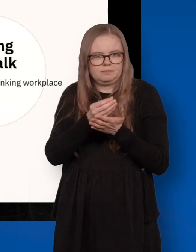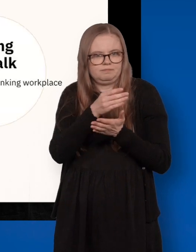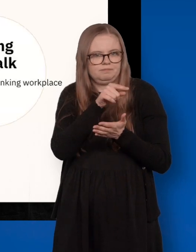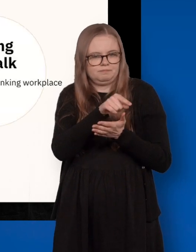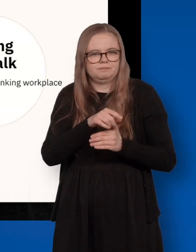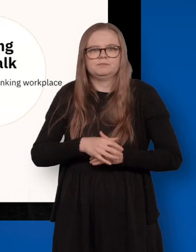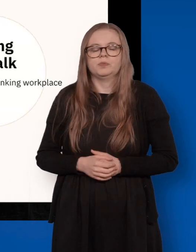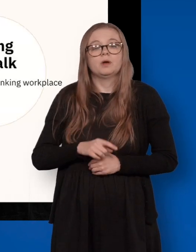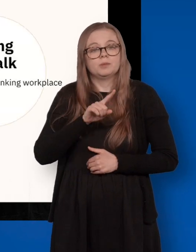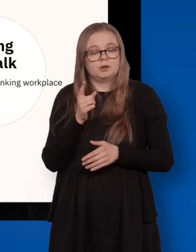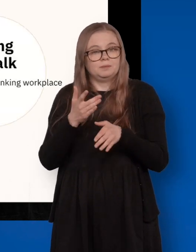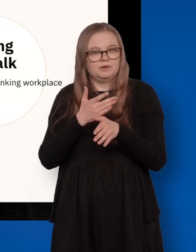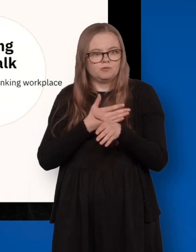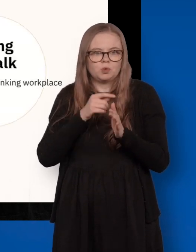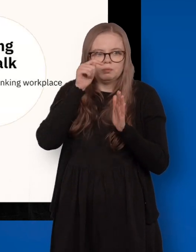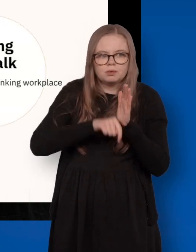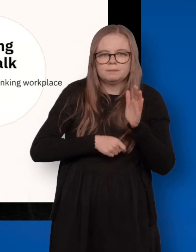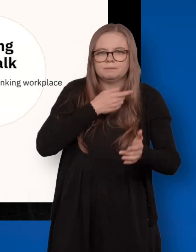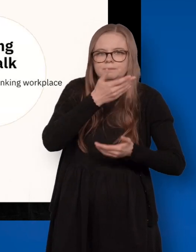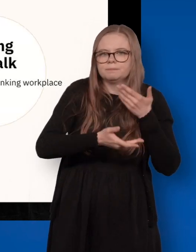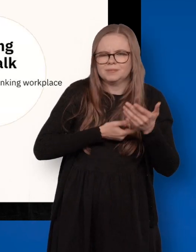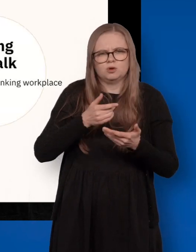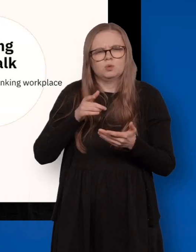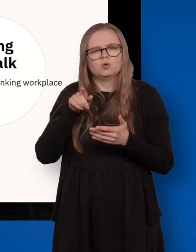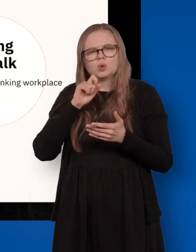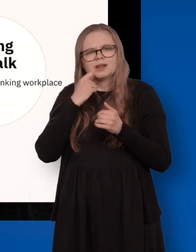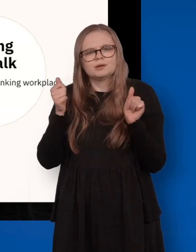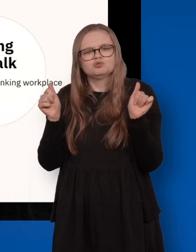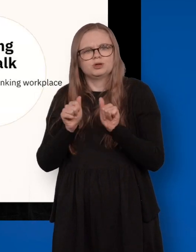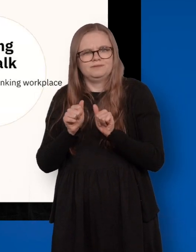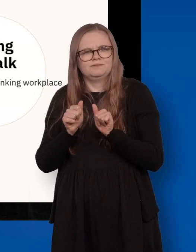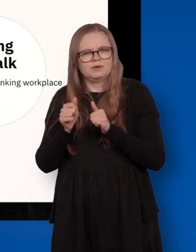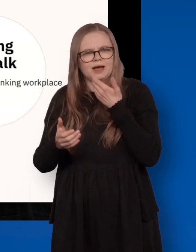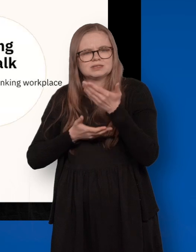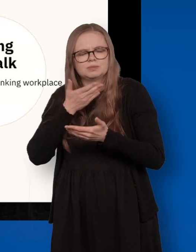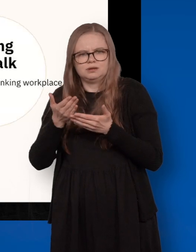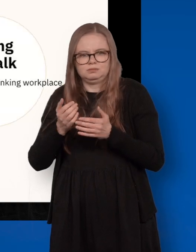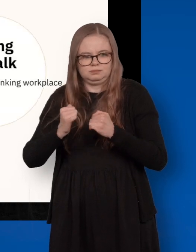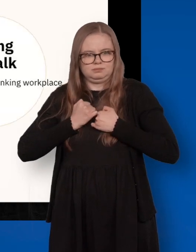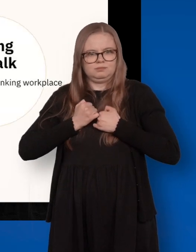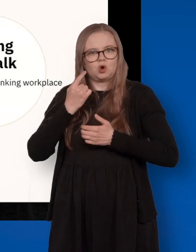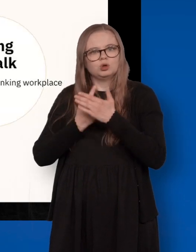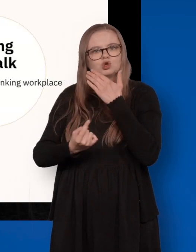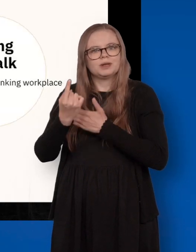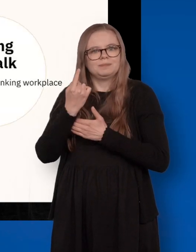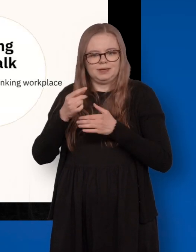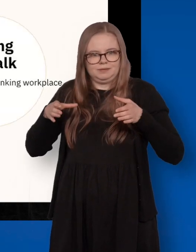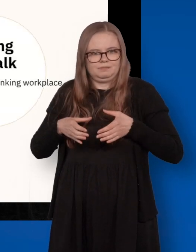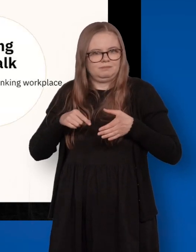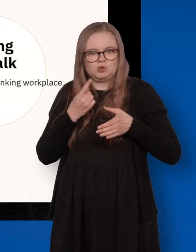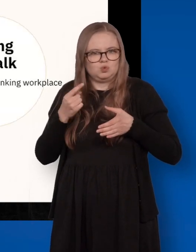But before I go into Scribe, I'm just going to briefly go over a bit about our organization.